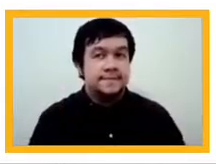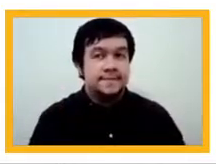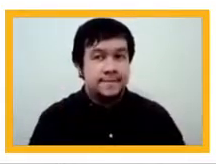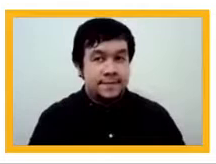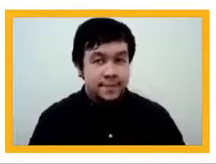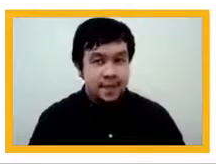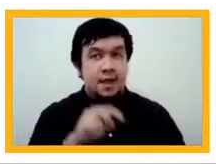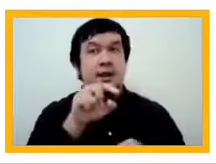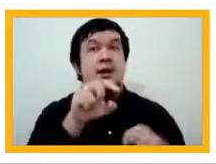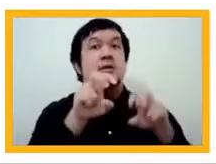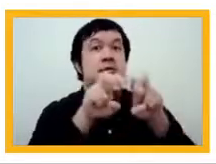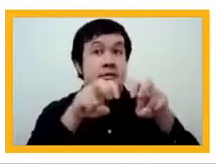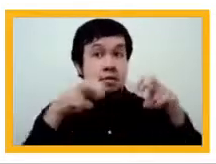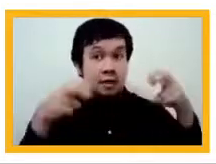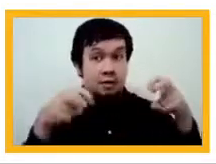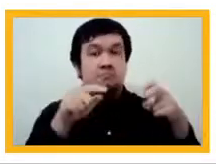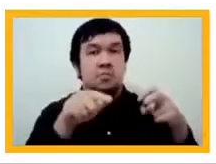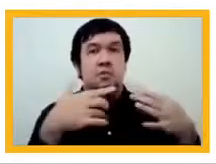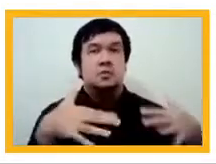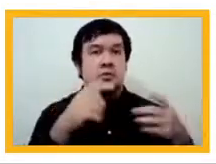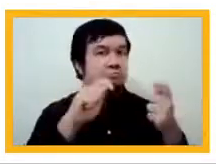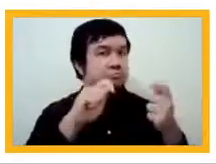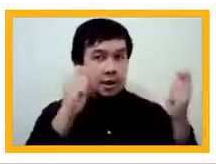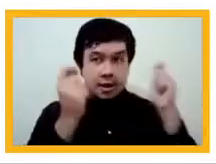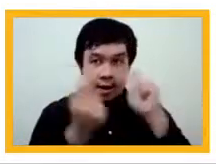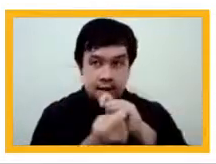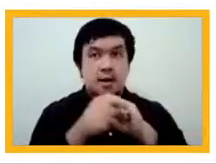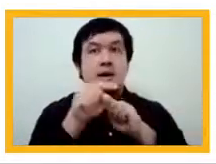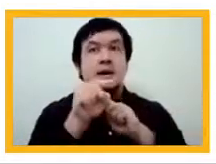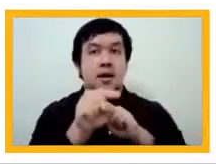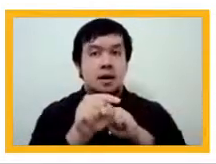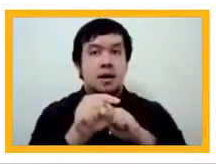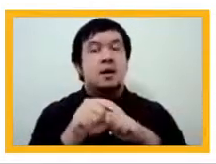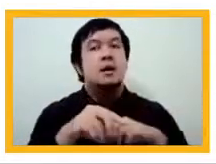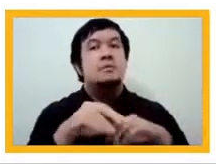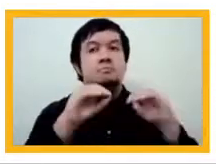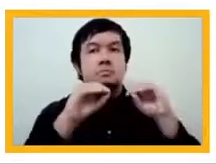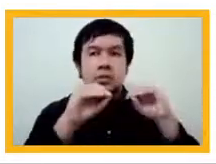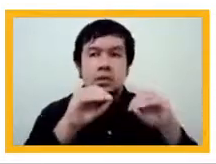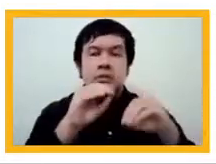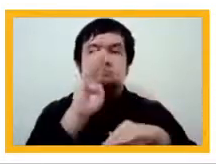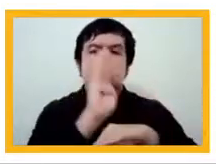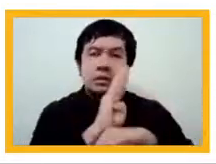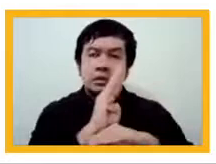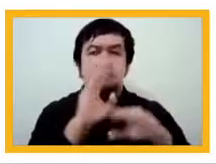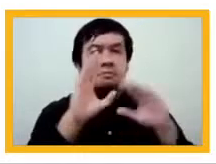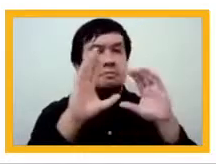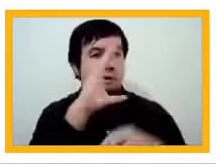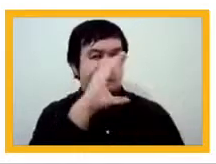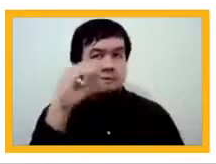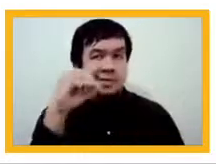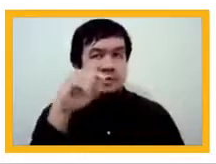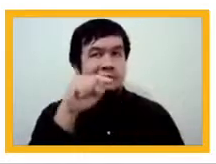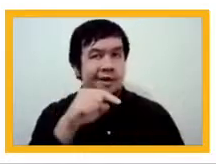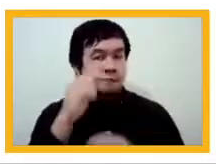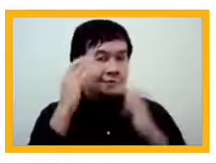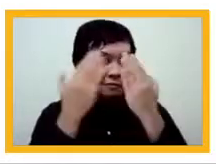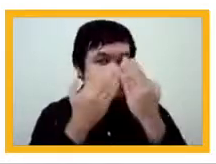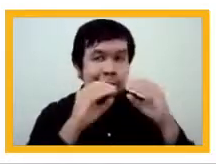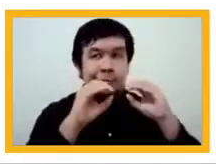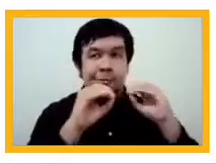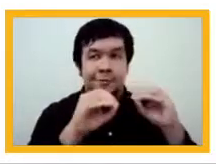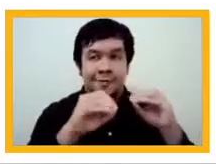is affecting industry and services throughout the society, and is requiring the higher education